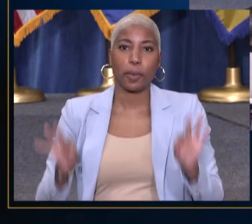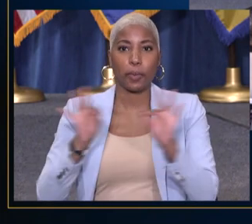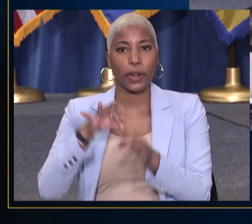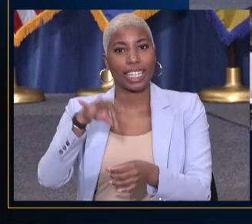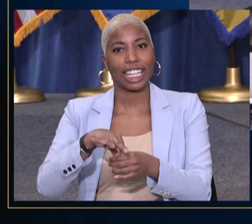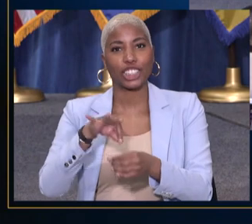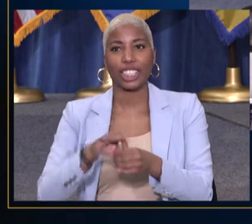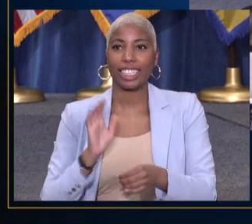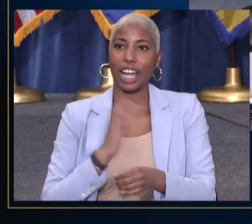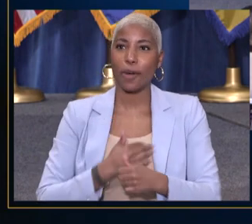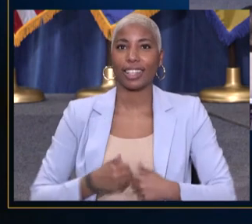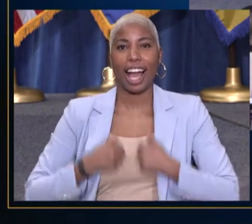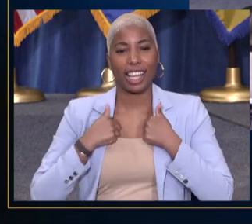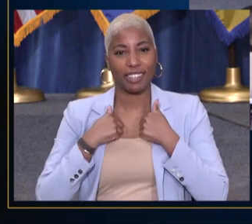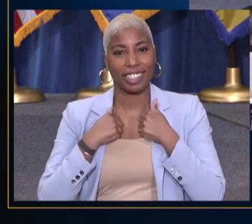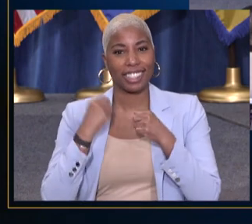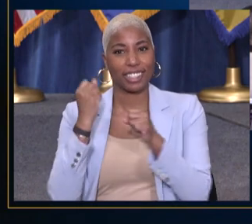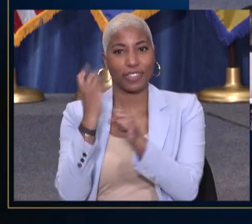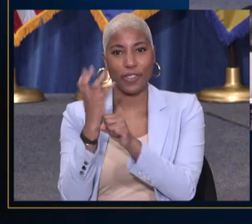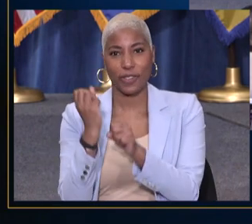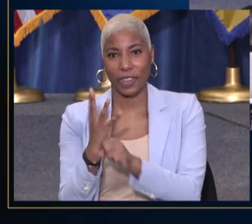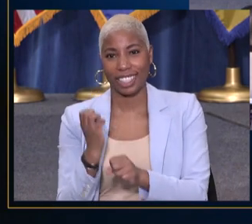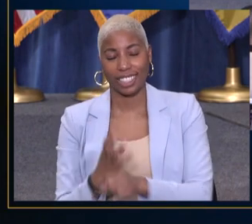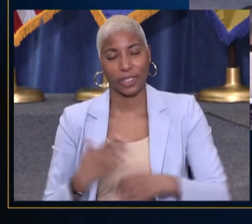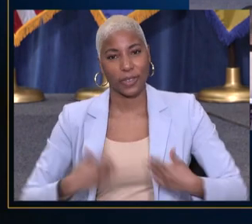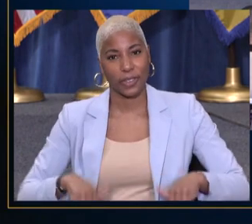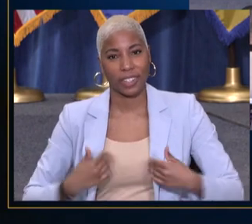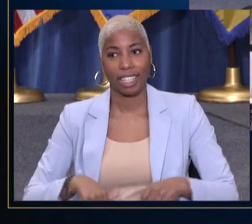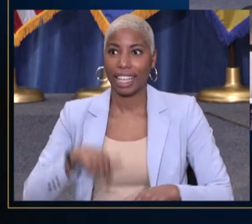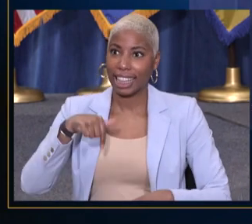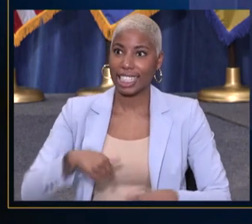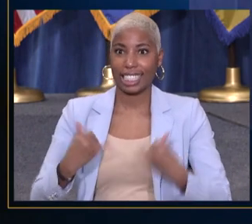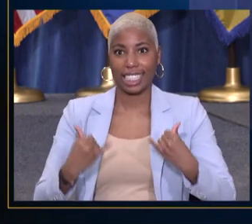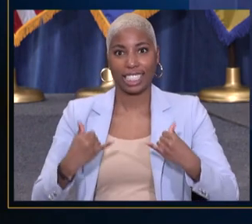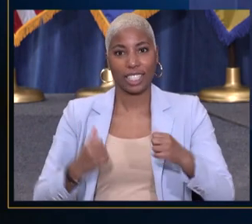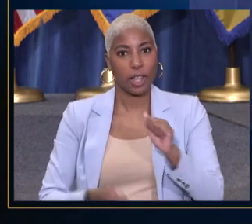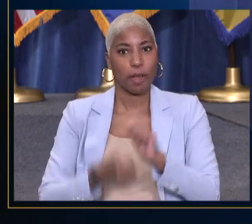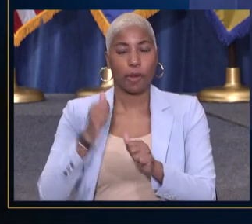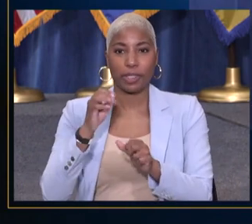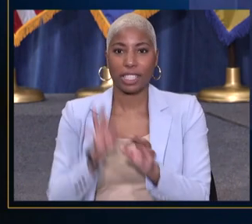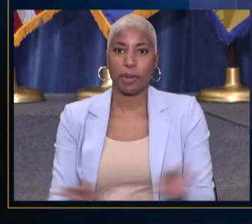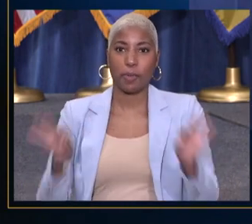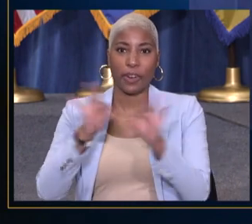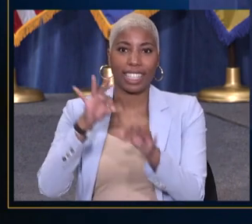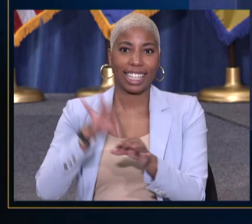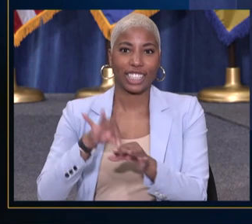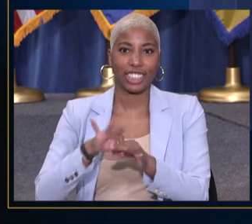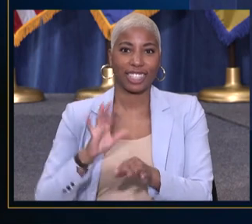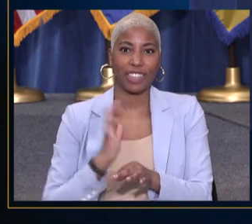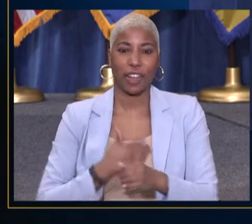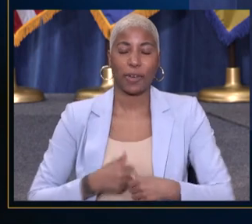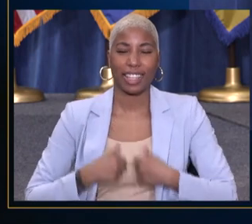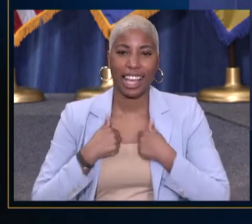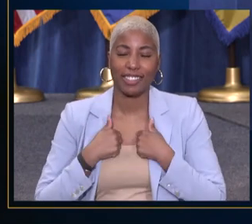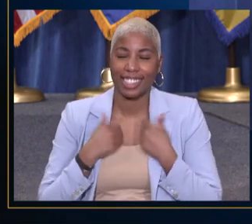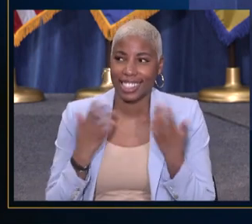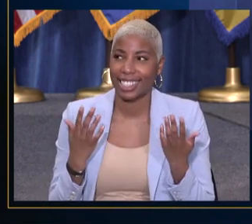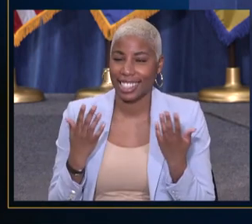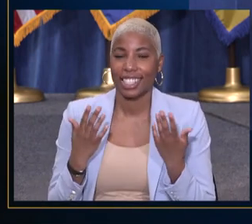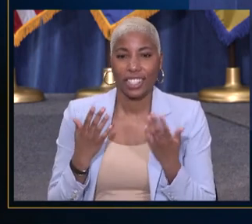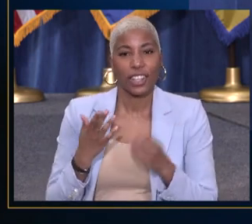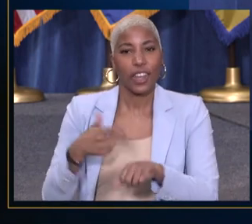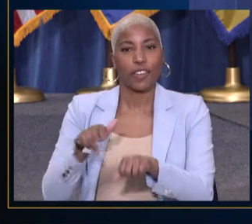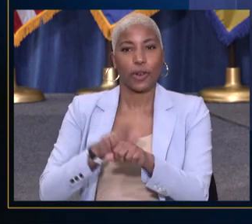in our lives. This is the most important election in our lives, and I say that obviously staying on this side of the Hatch